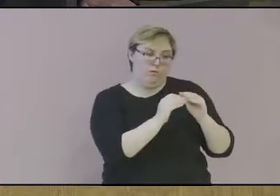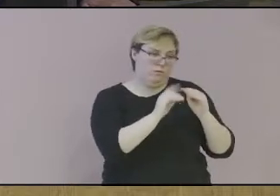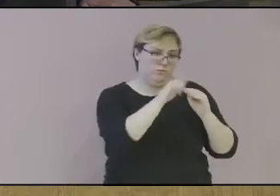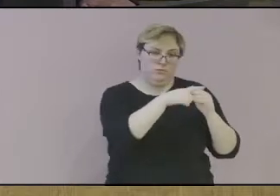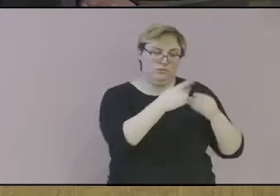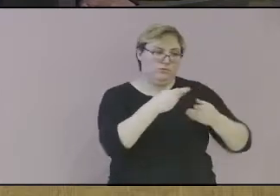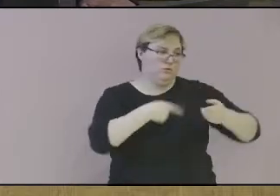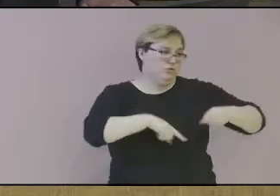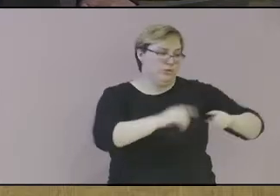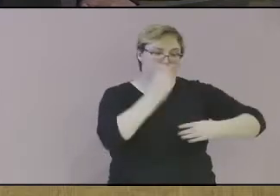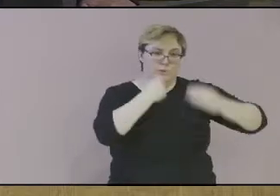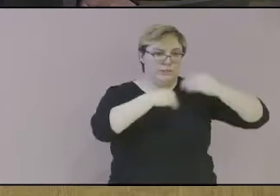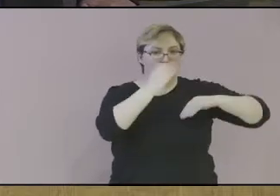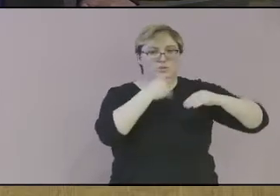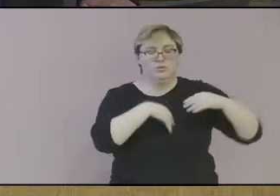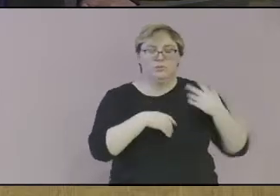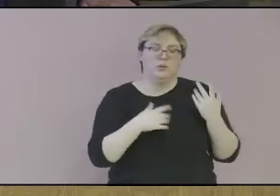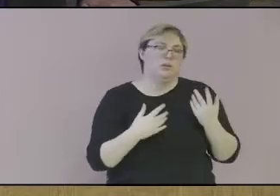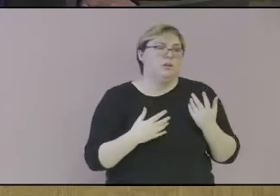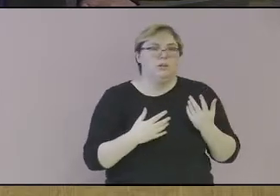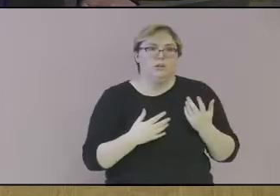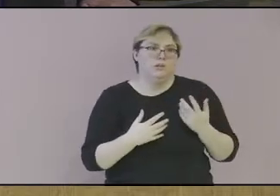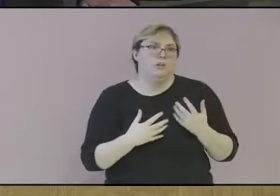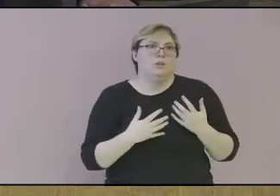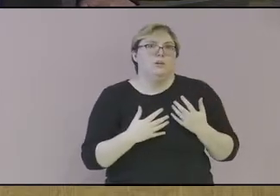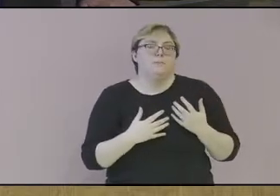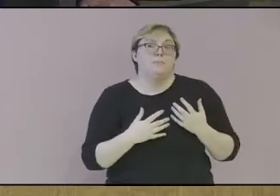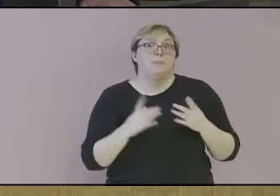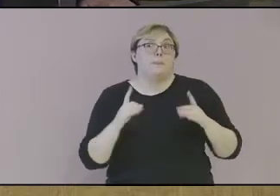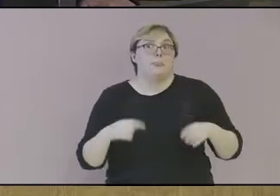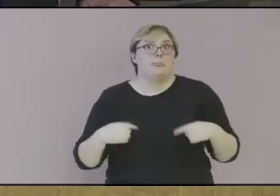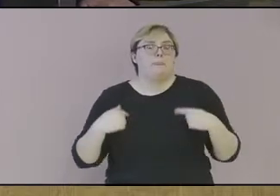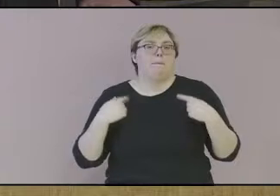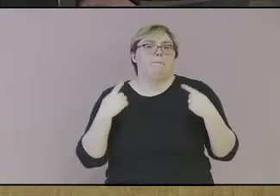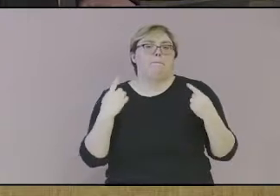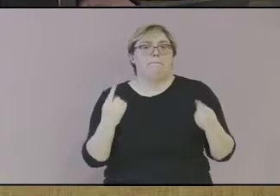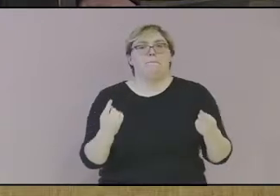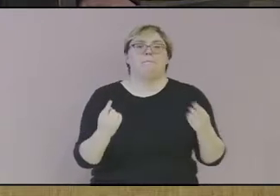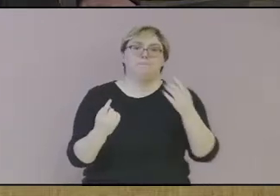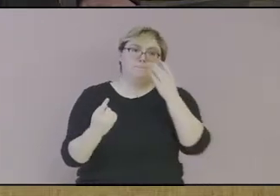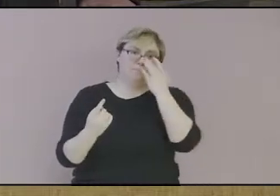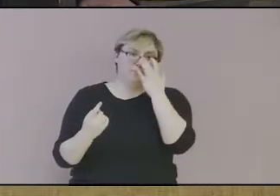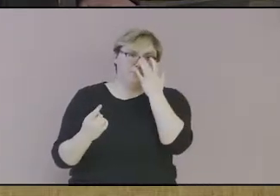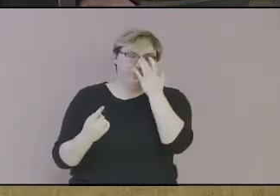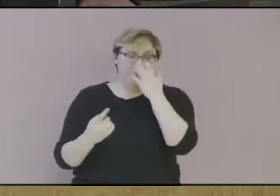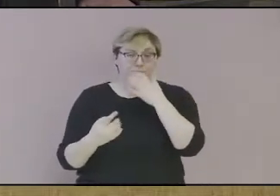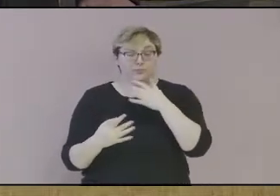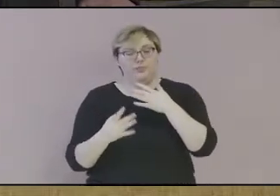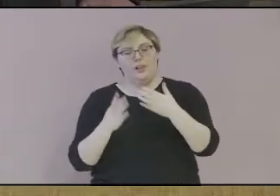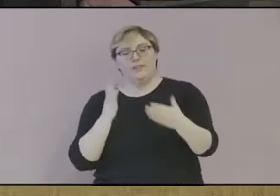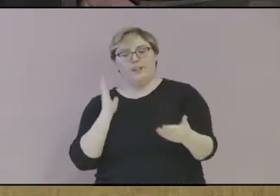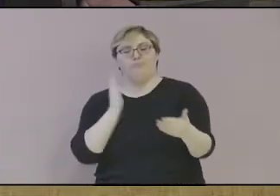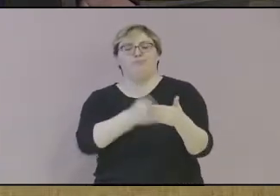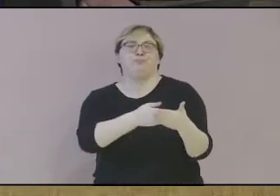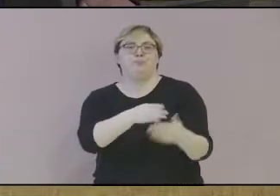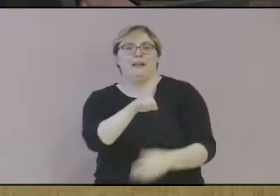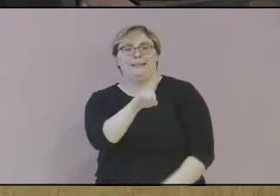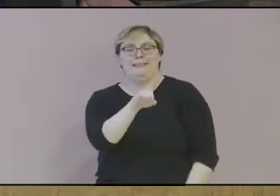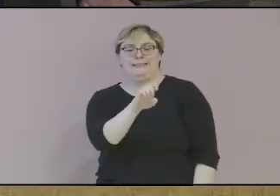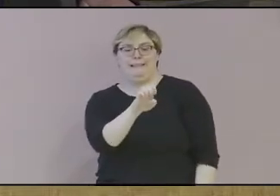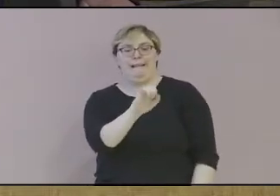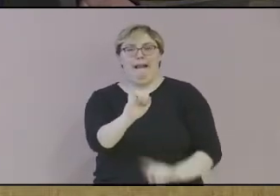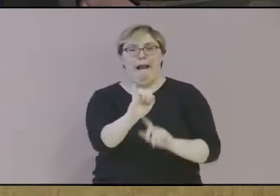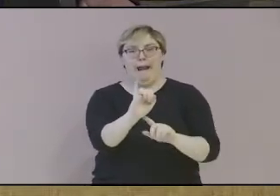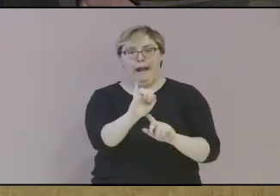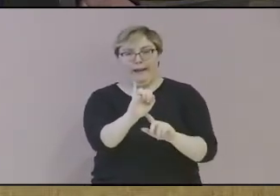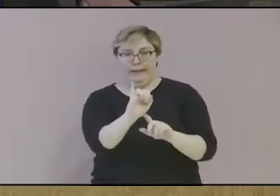Separately, there's no anti-DEI rhetoric, which is absolutely absurd.